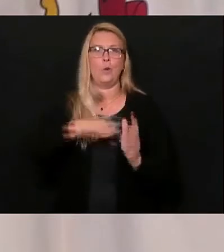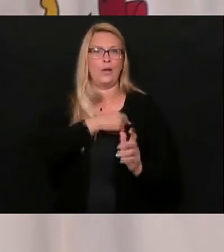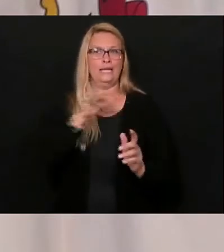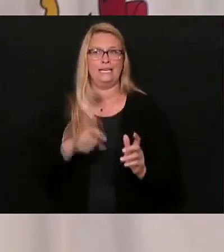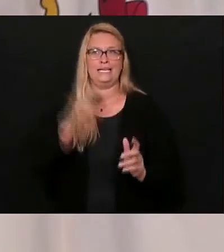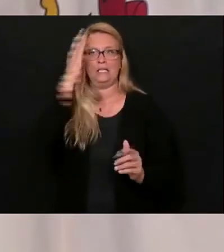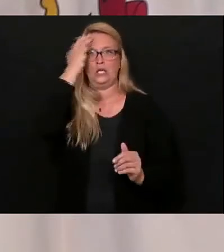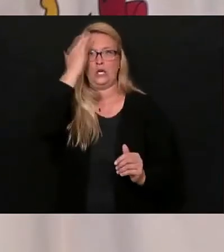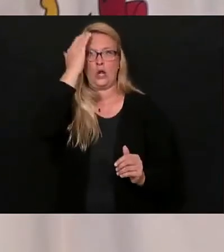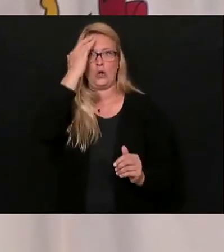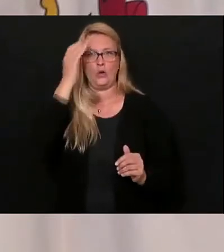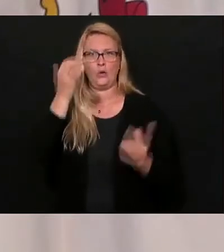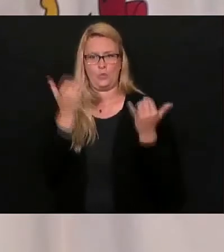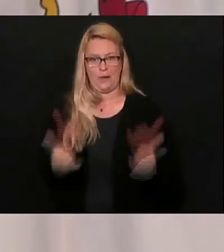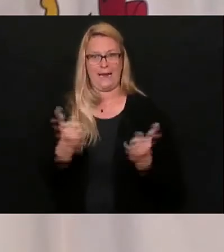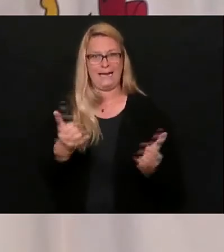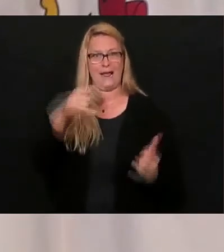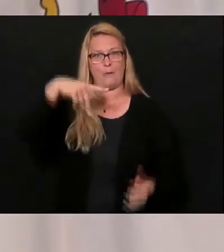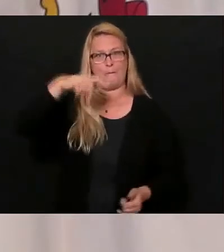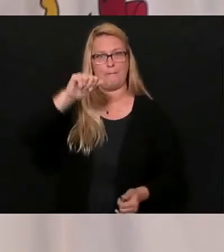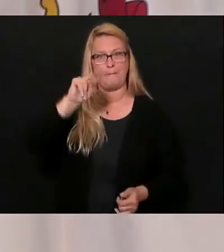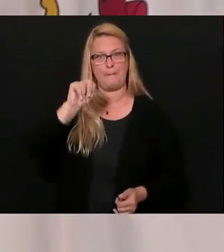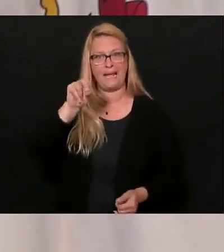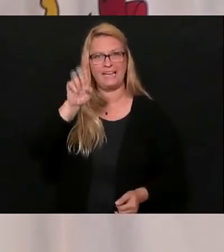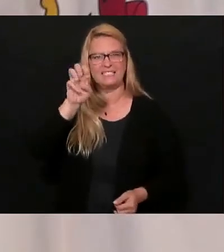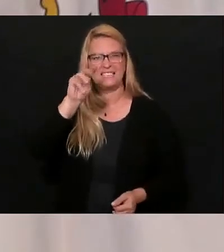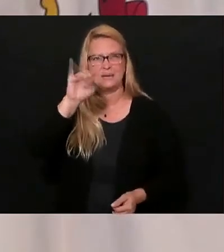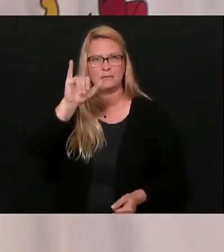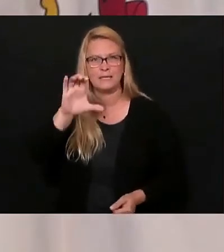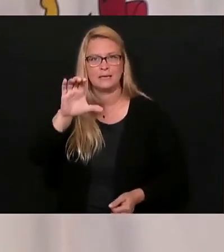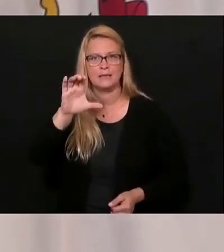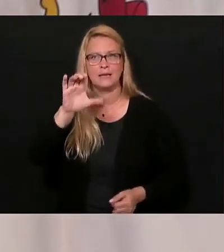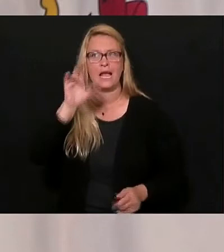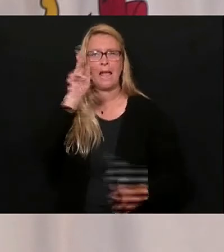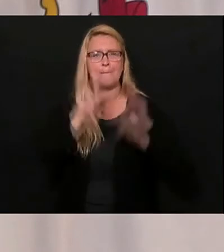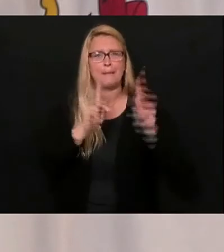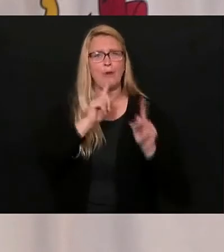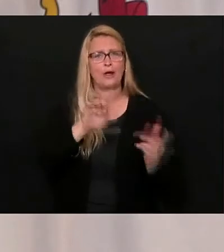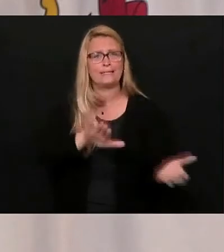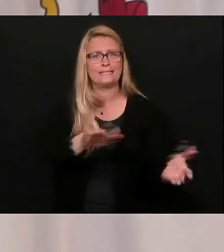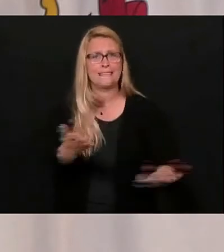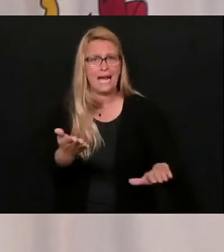realize we are in a pandemic, and it is killing people. It is